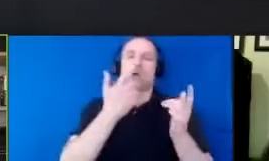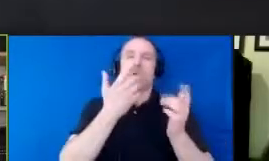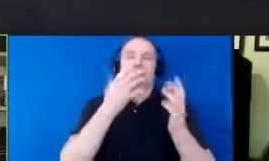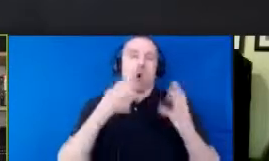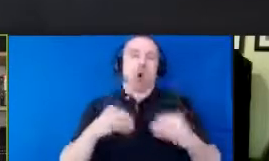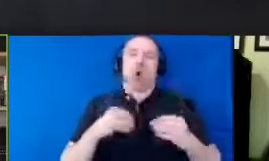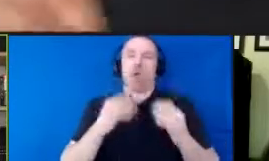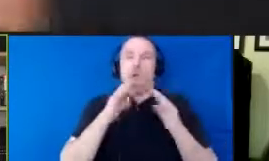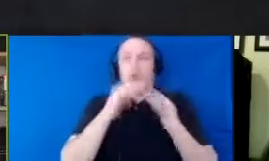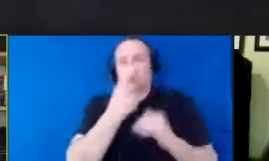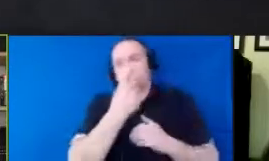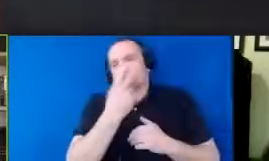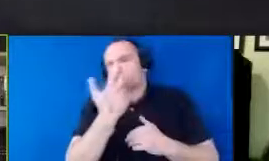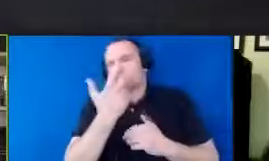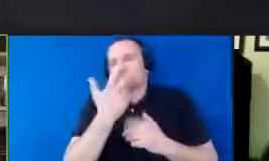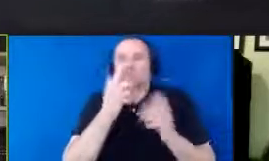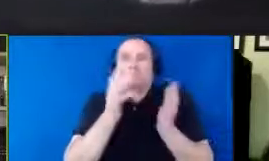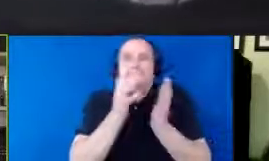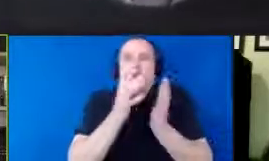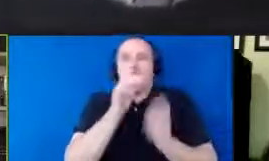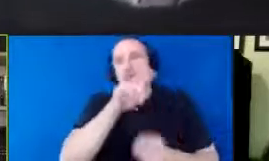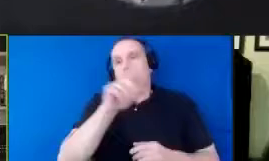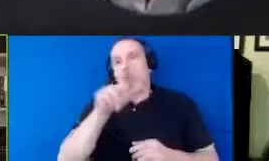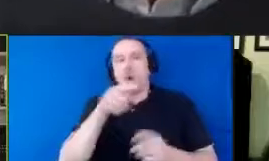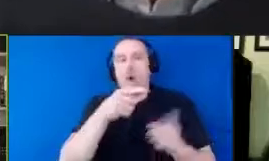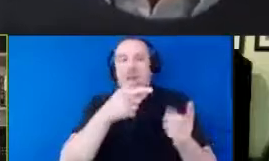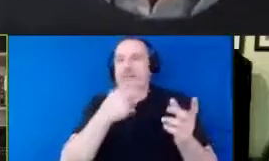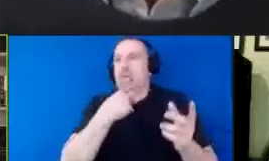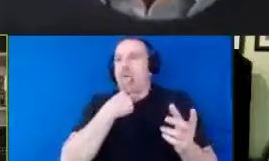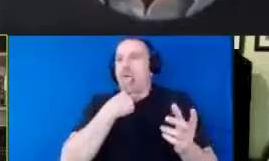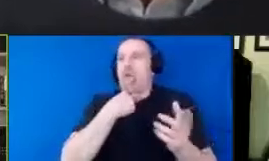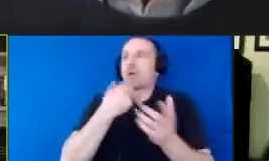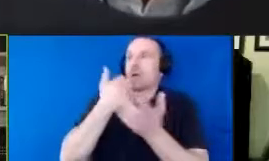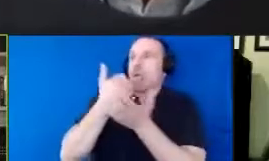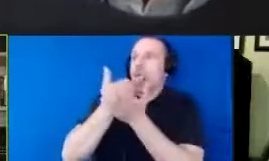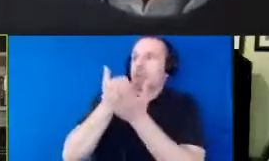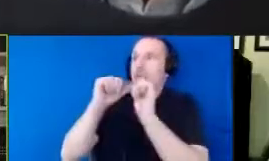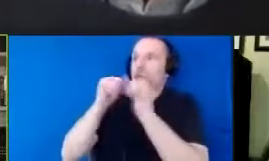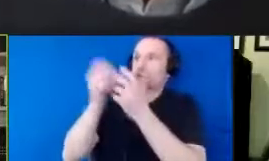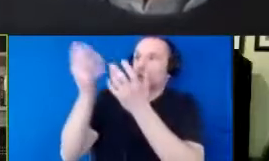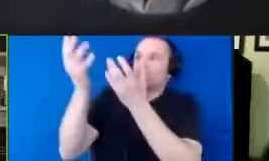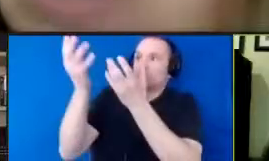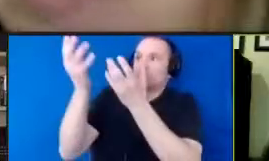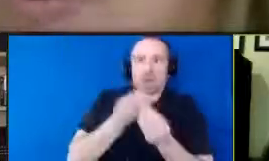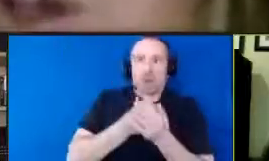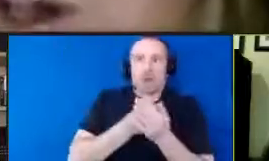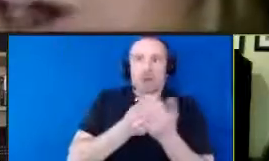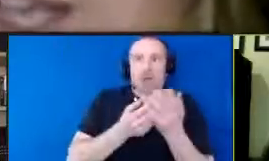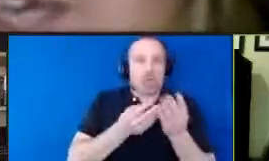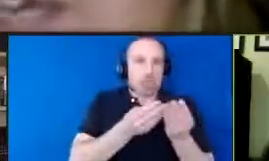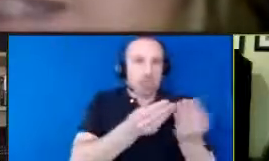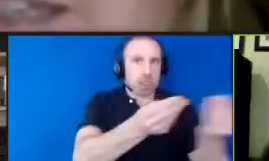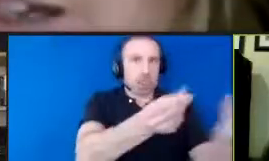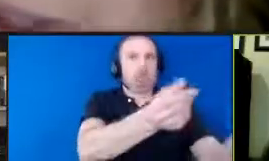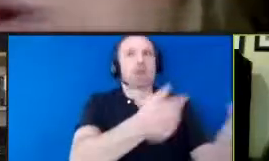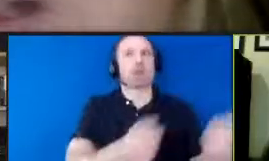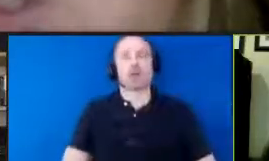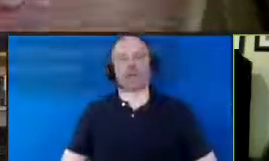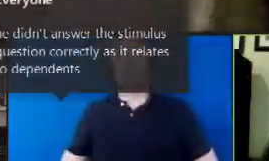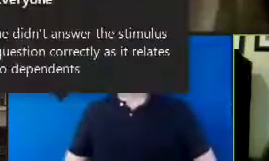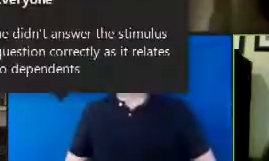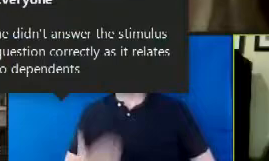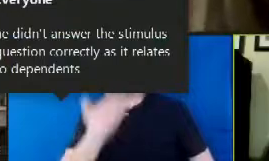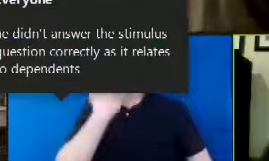get assistance through these other agencies. Great. And so we do have a question from the audience,